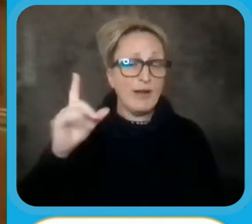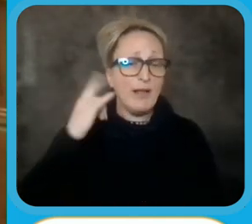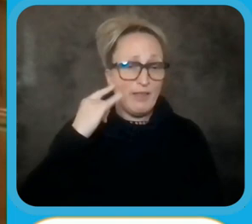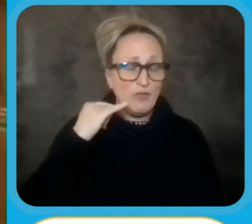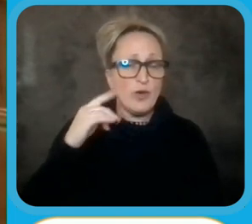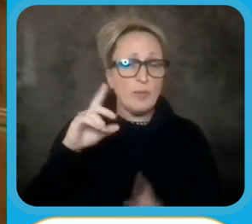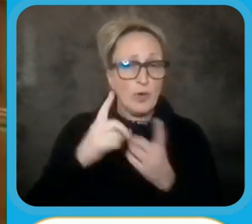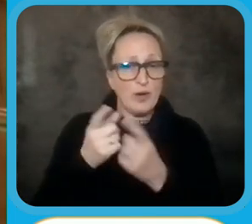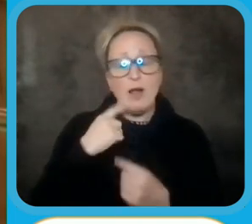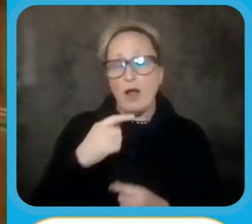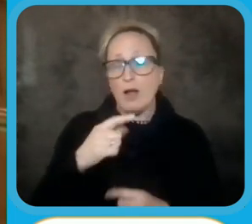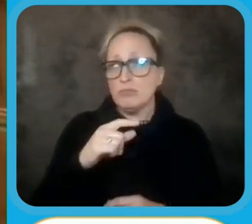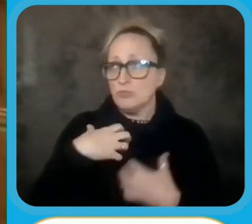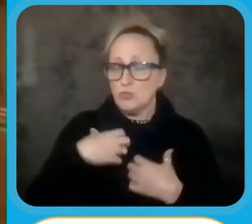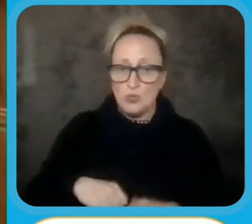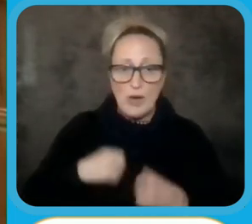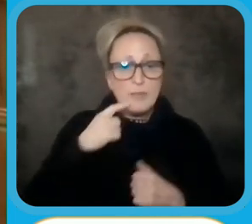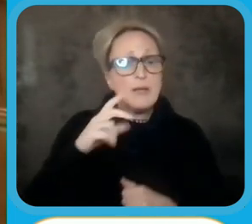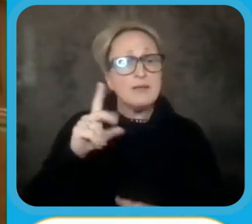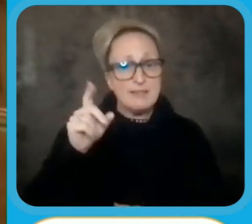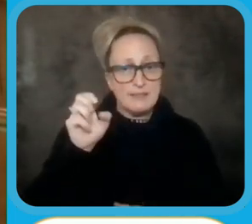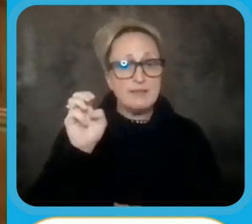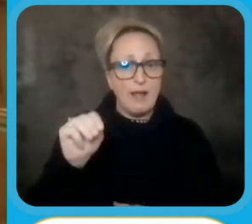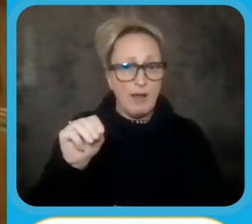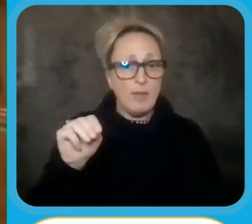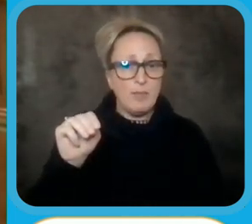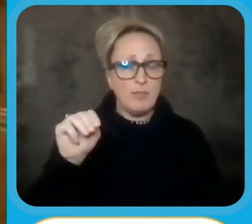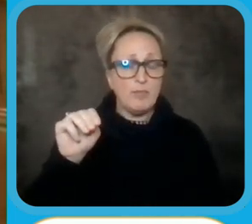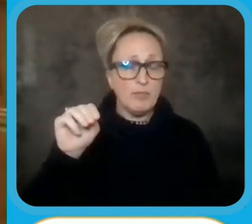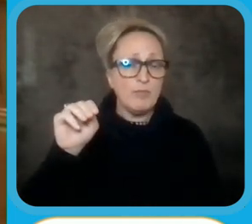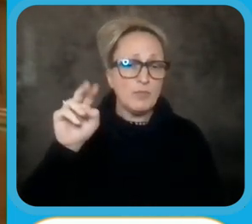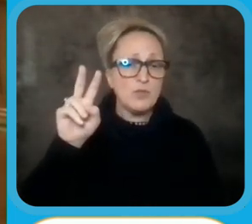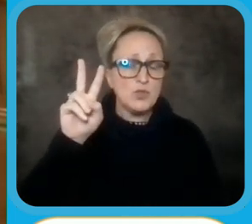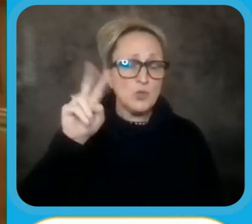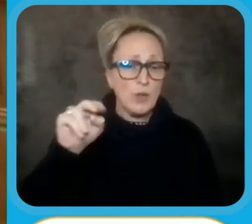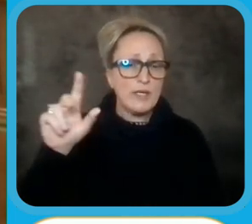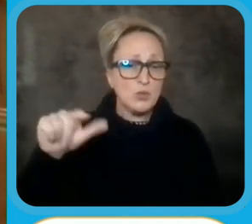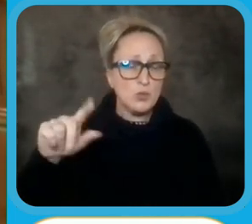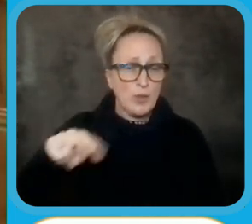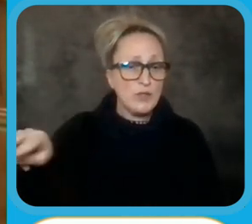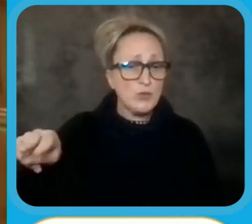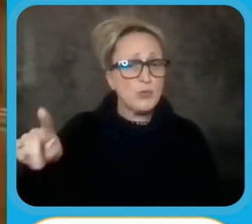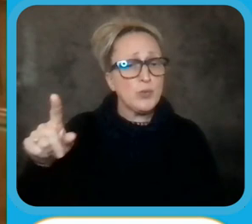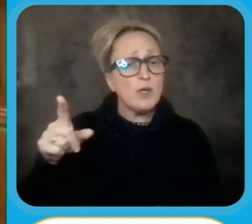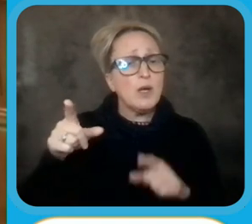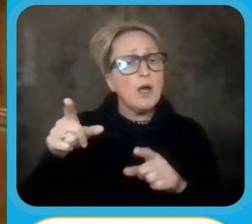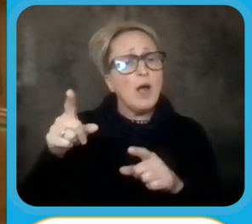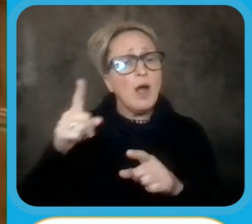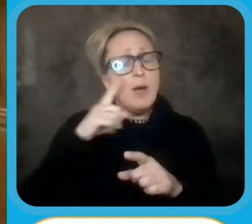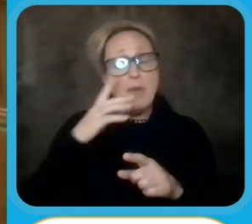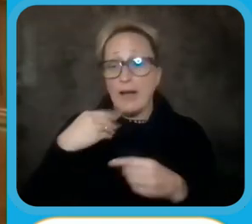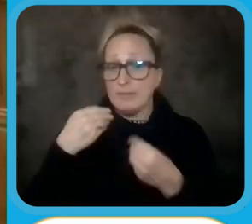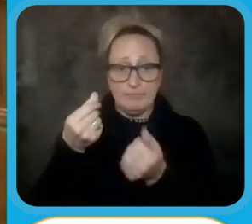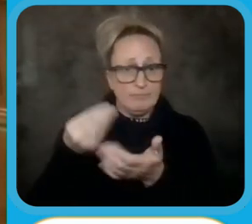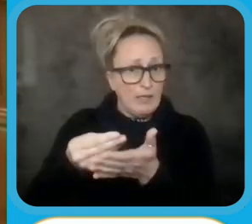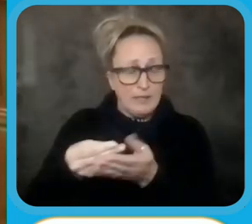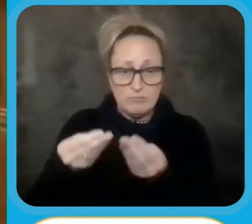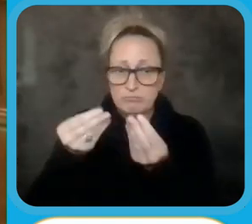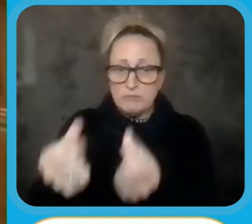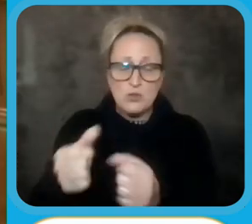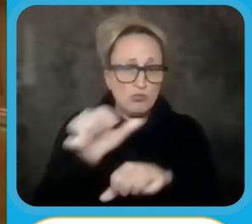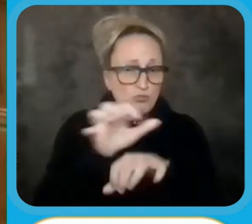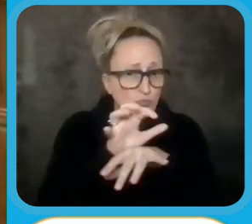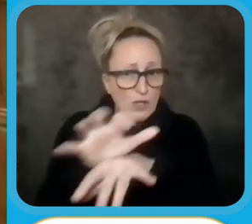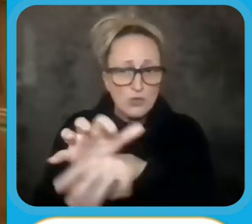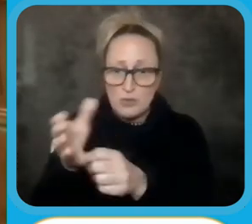DEM 2022 and know that my monthly donation goes to support grassroots powered efforts to turn